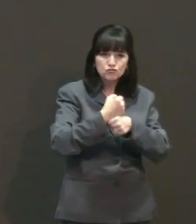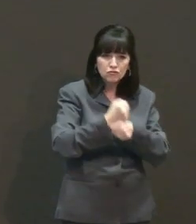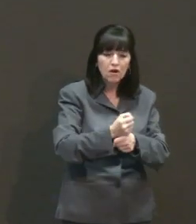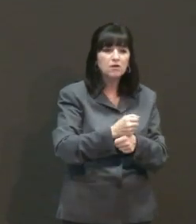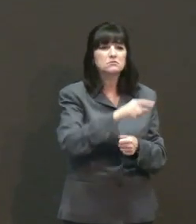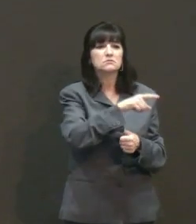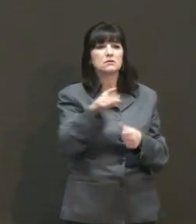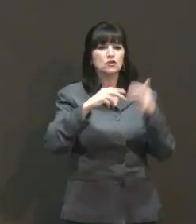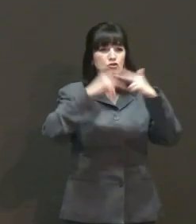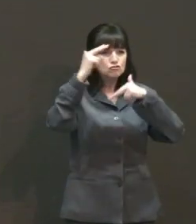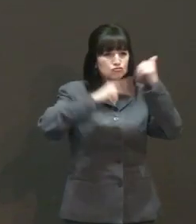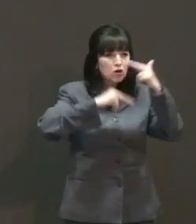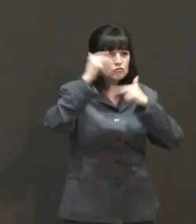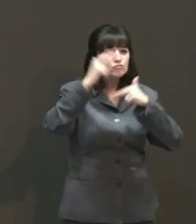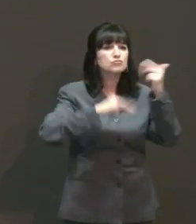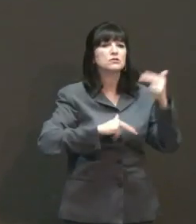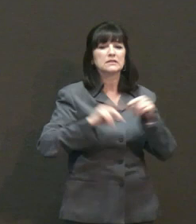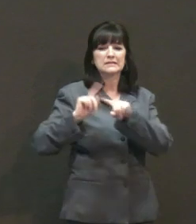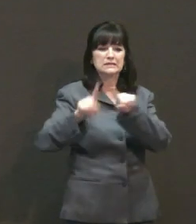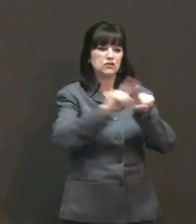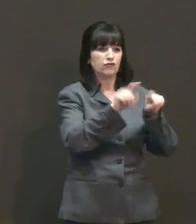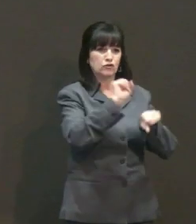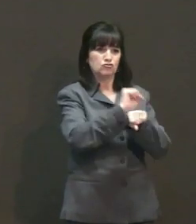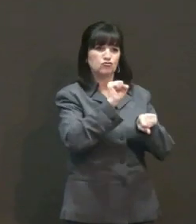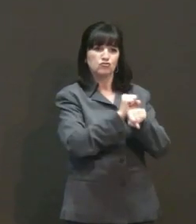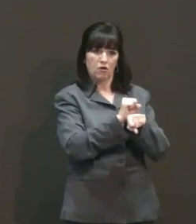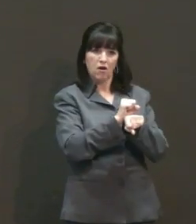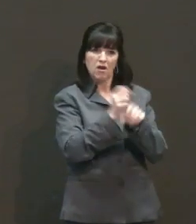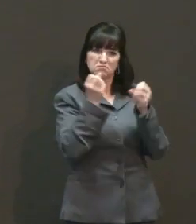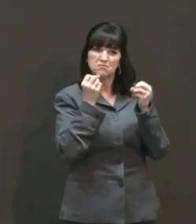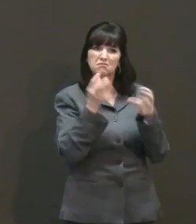2 weeks in order to slow down the advance of coronavirus?